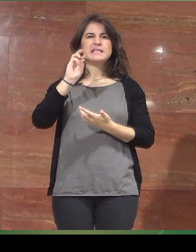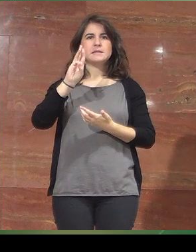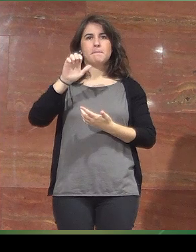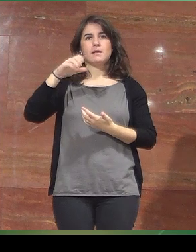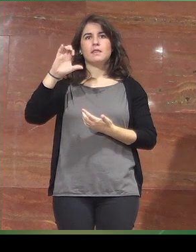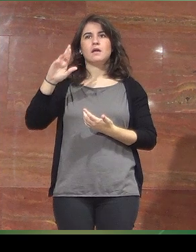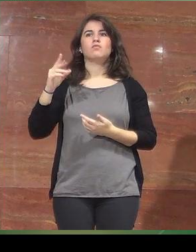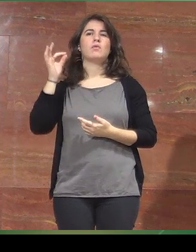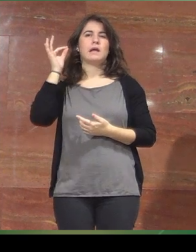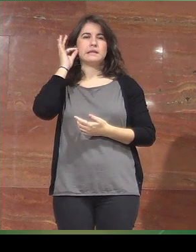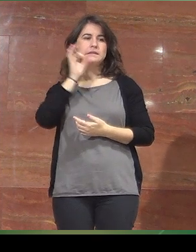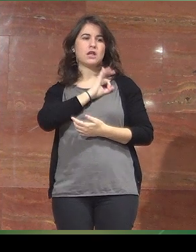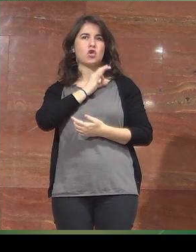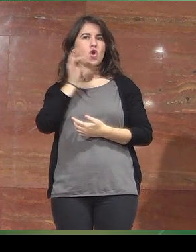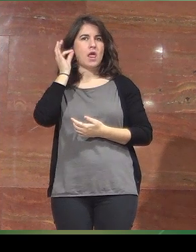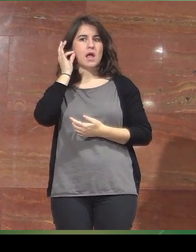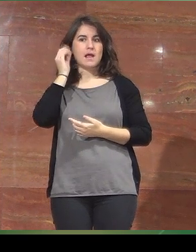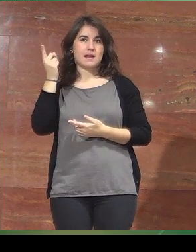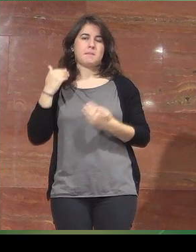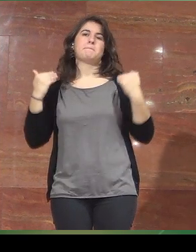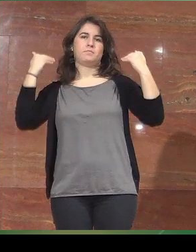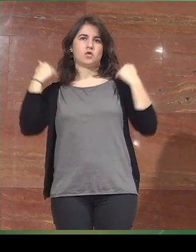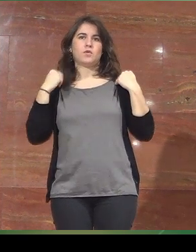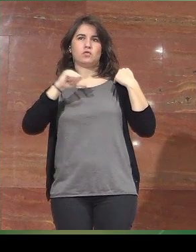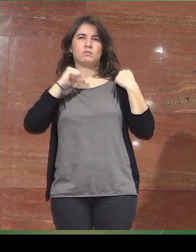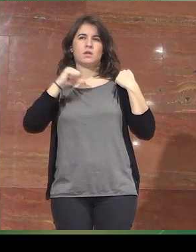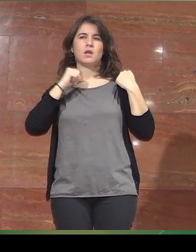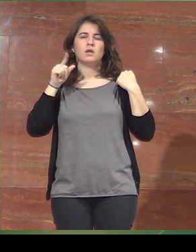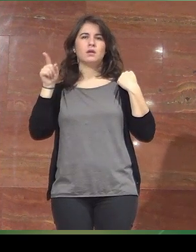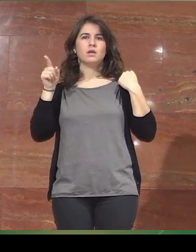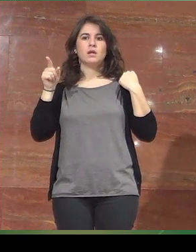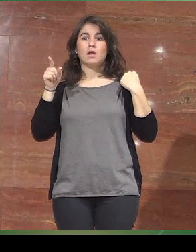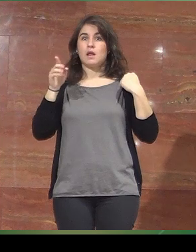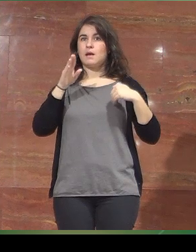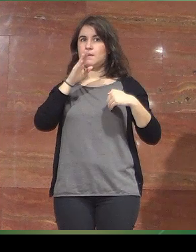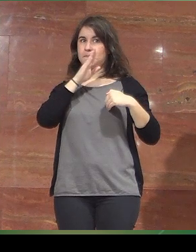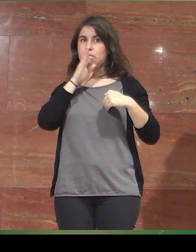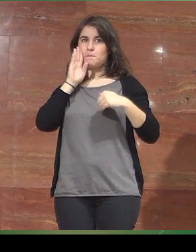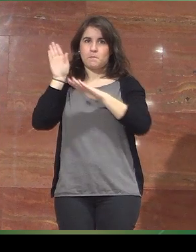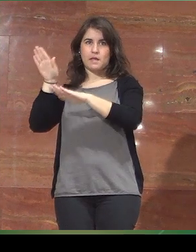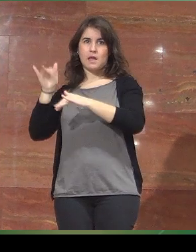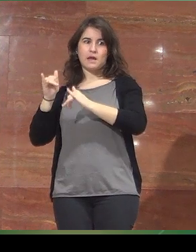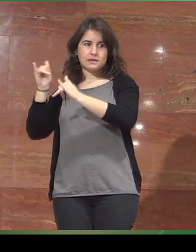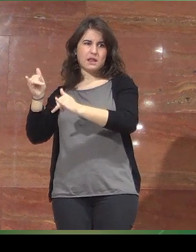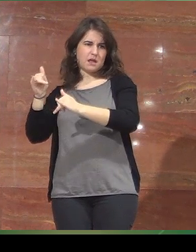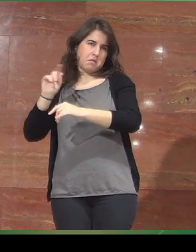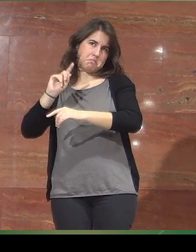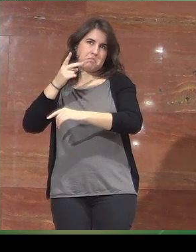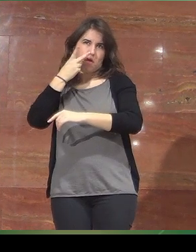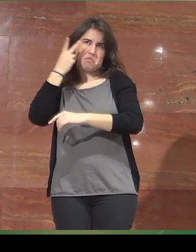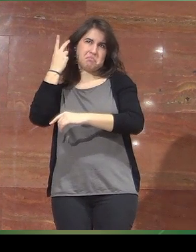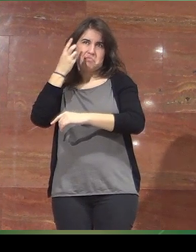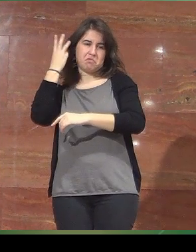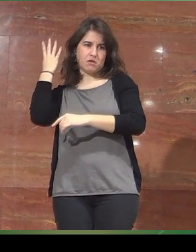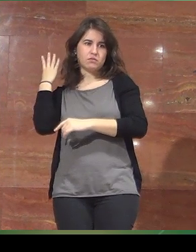she decided to work on diversity. So she decided to give many money to make at each room